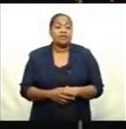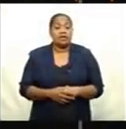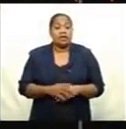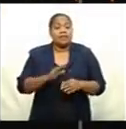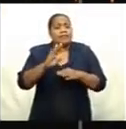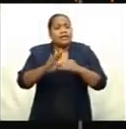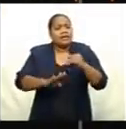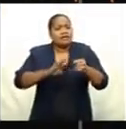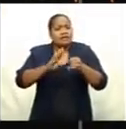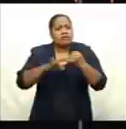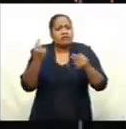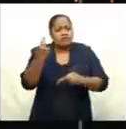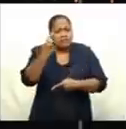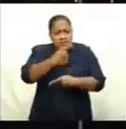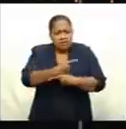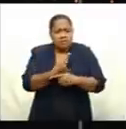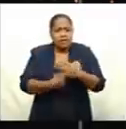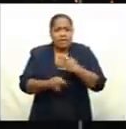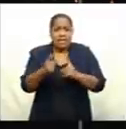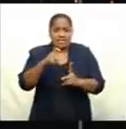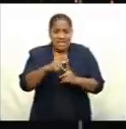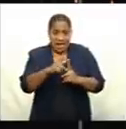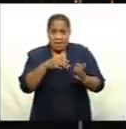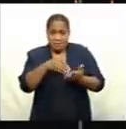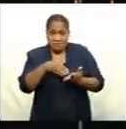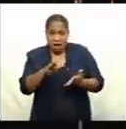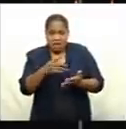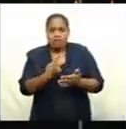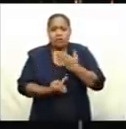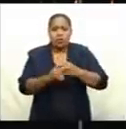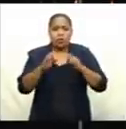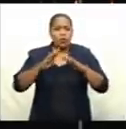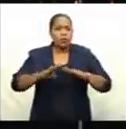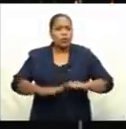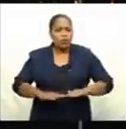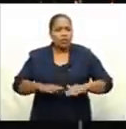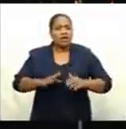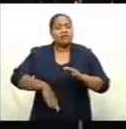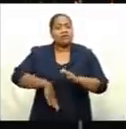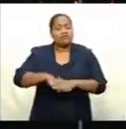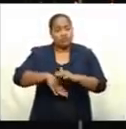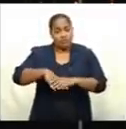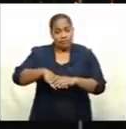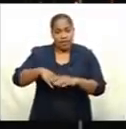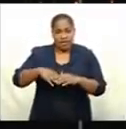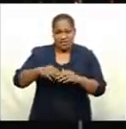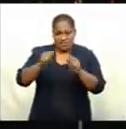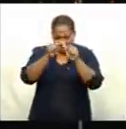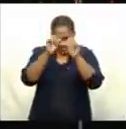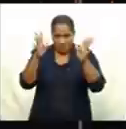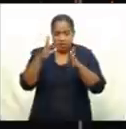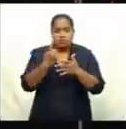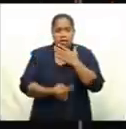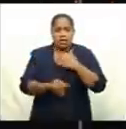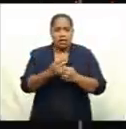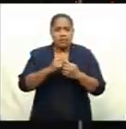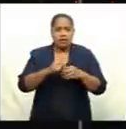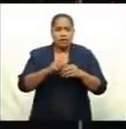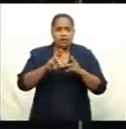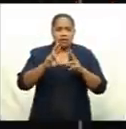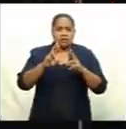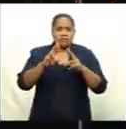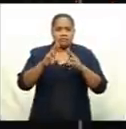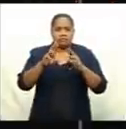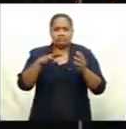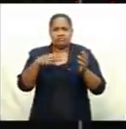emotion in Copenhagen, Denmark, there was relief. Relief that its football star Christian Eriksen, who collapsed shortly before